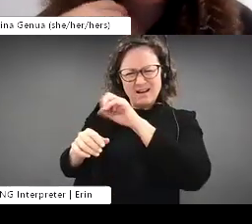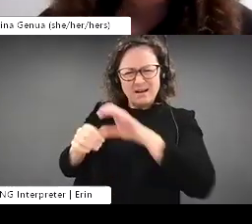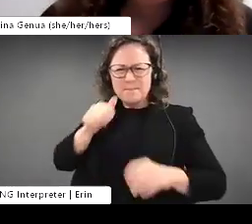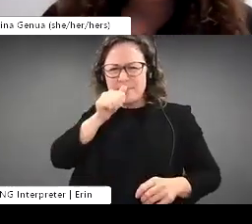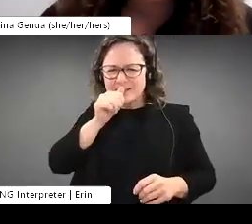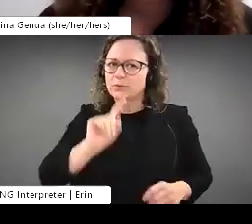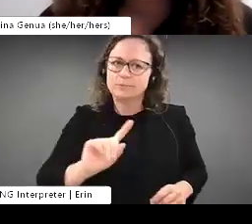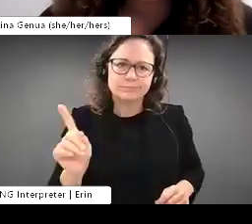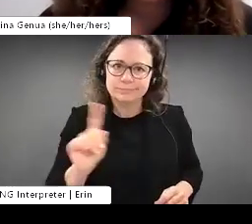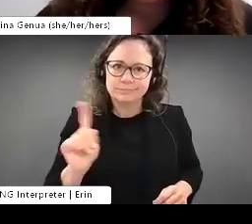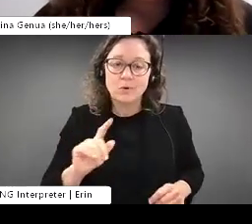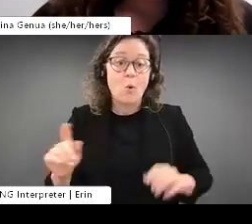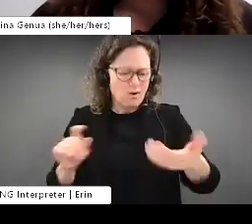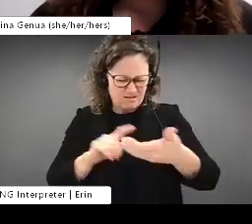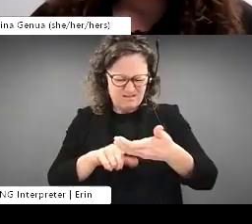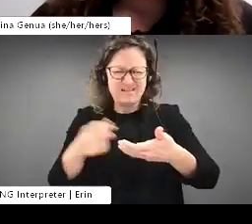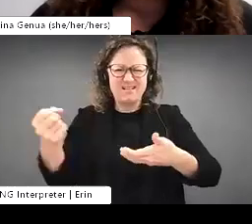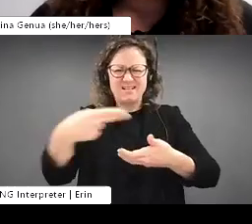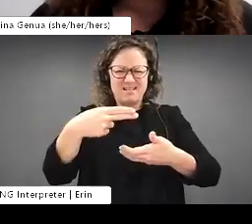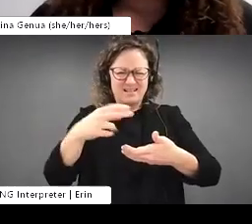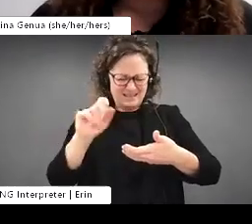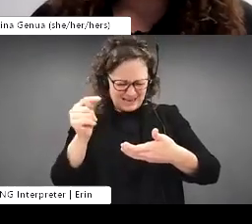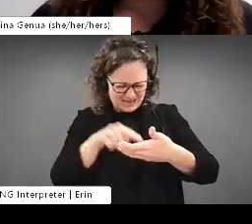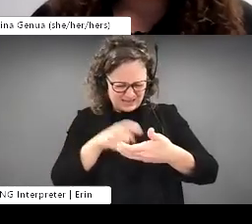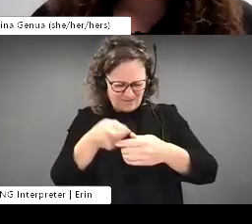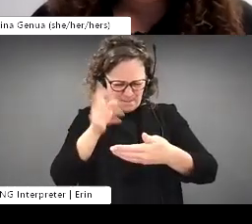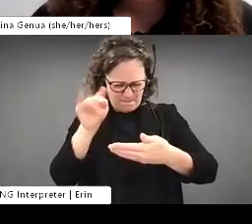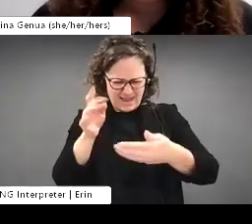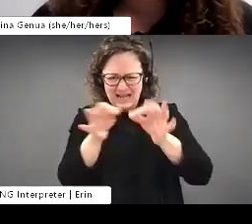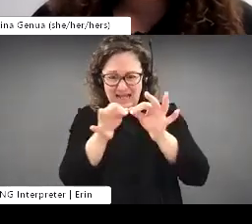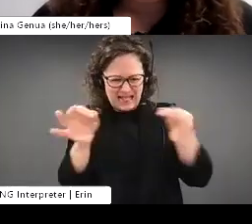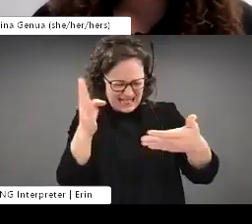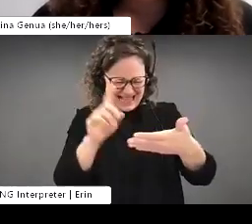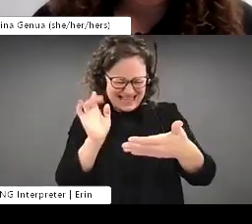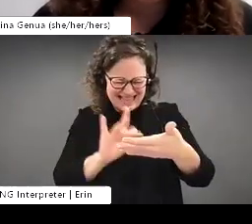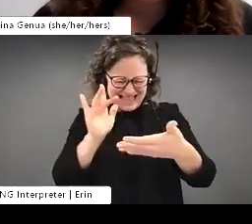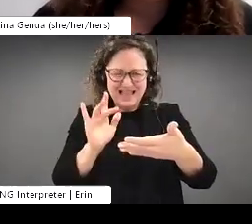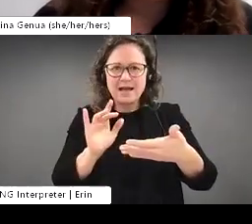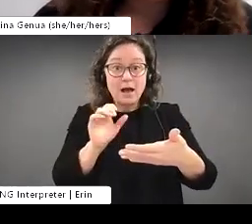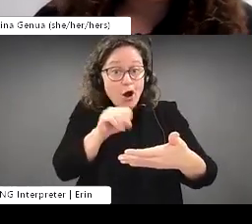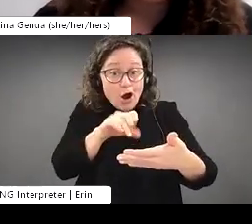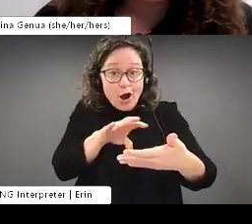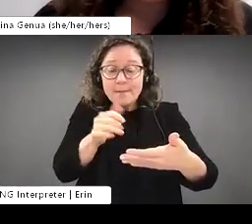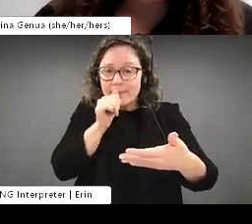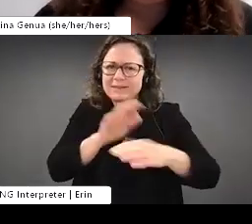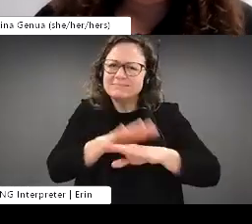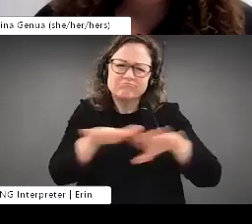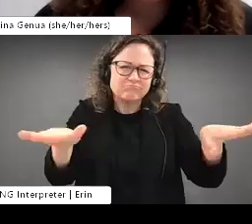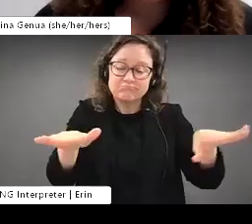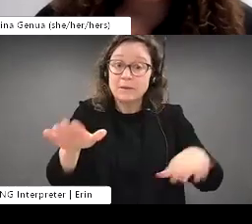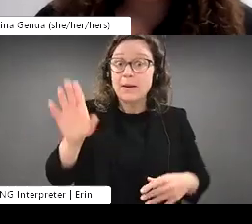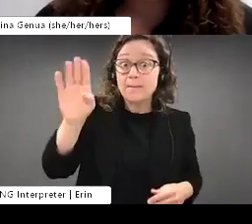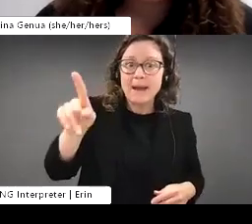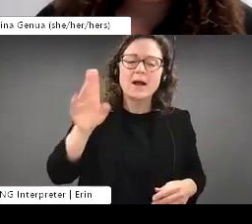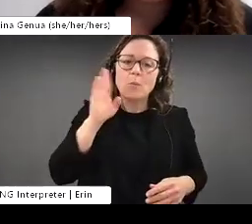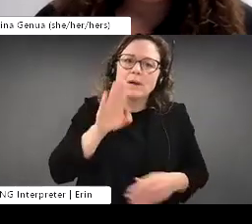passwords or anything of that nature, um, the banks will never call you to ask for passwords or anything like that.